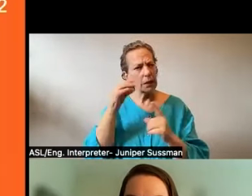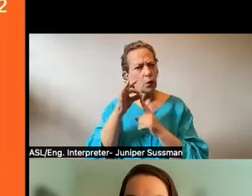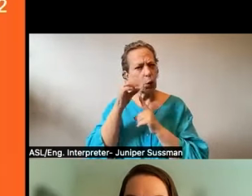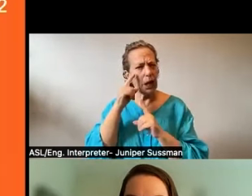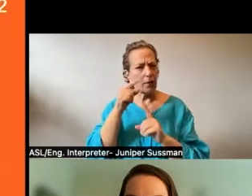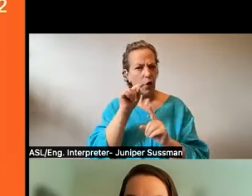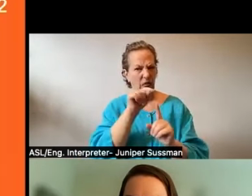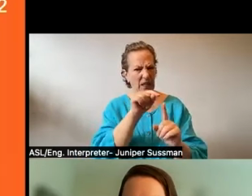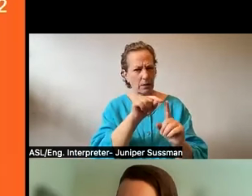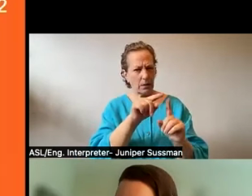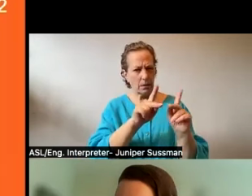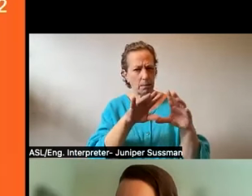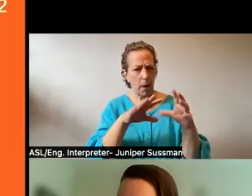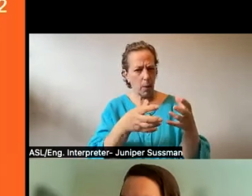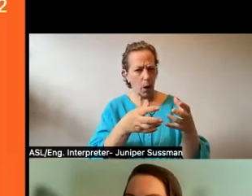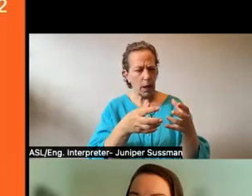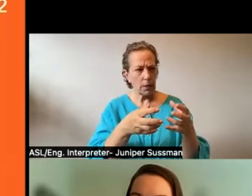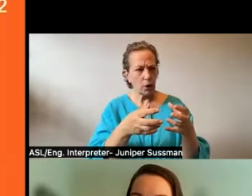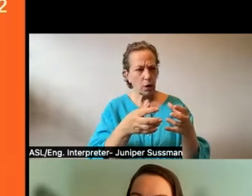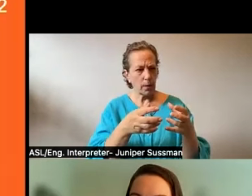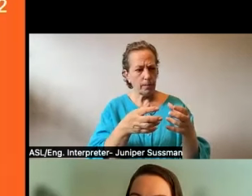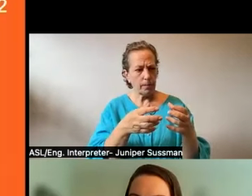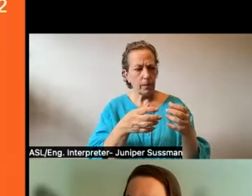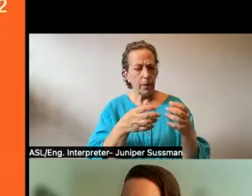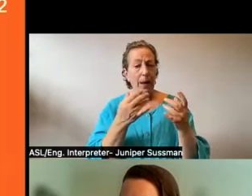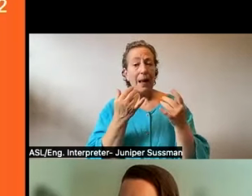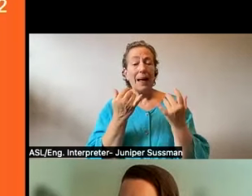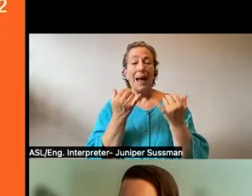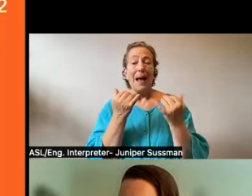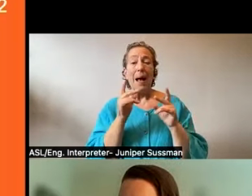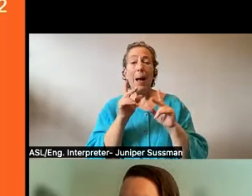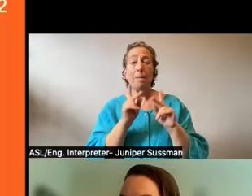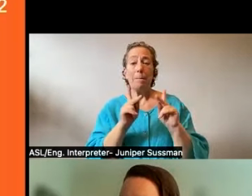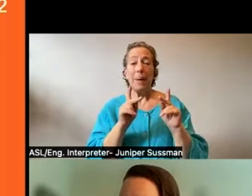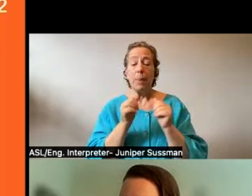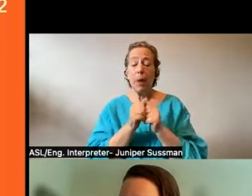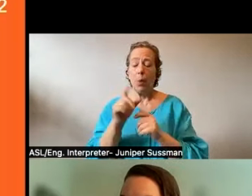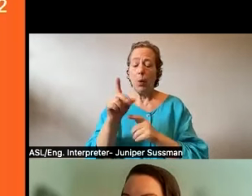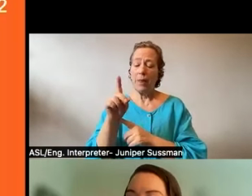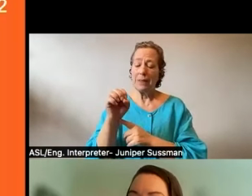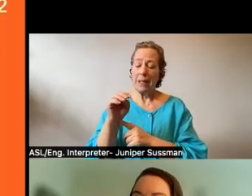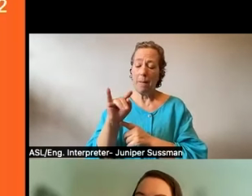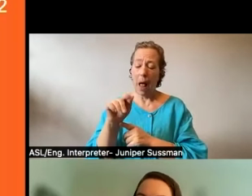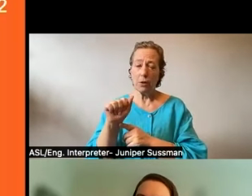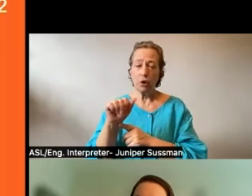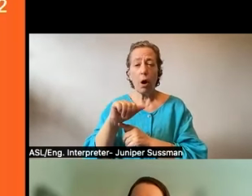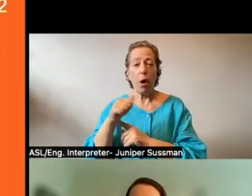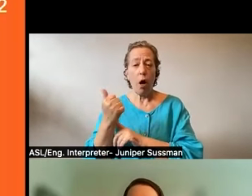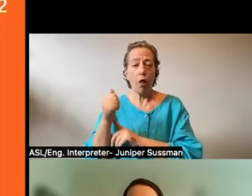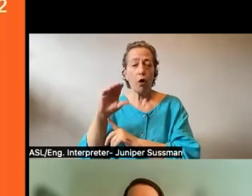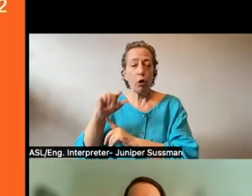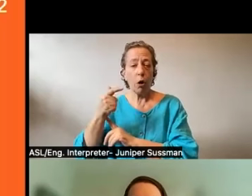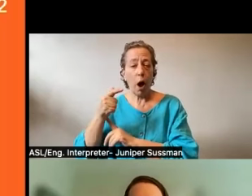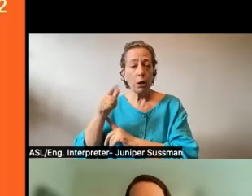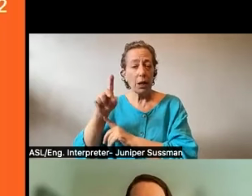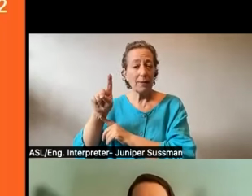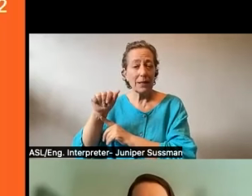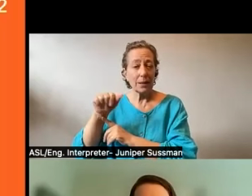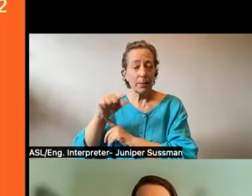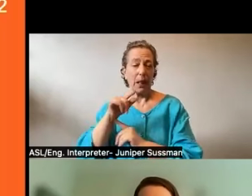the rising incidence of folks with dementia and other cognitive disabilities, and so